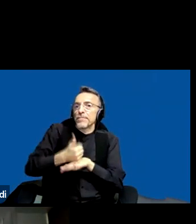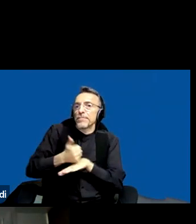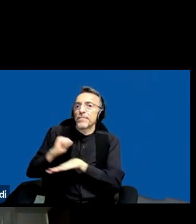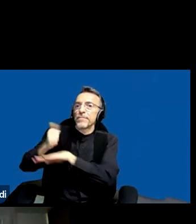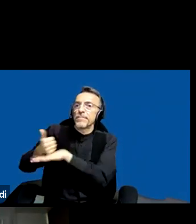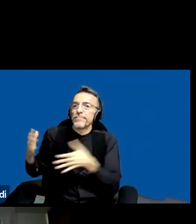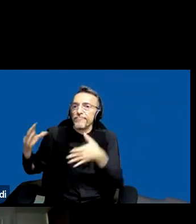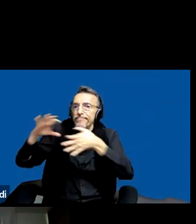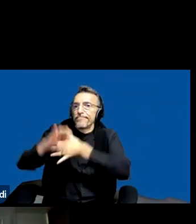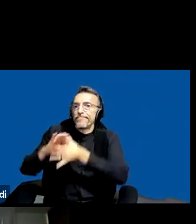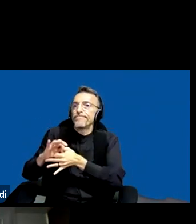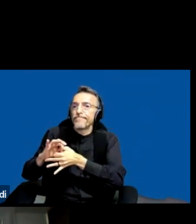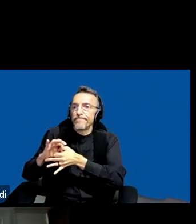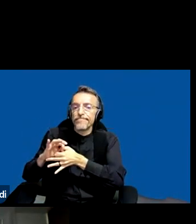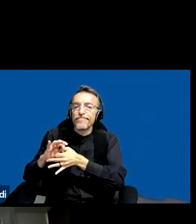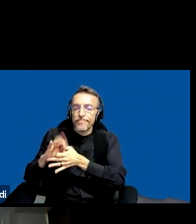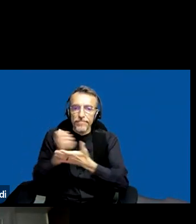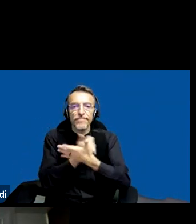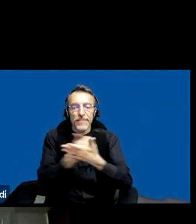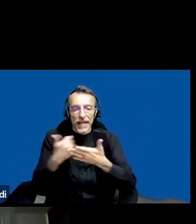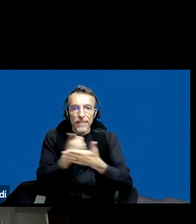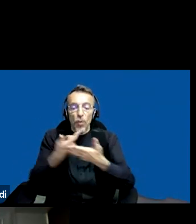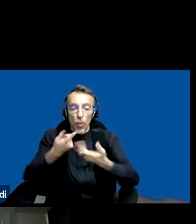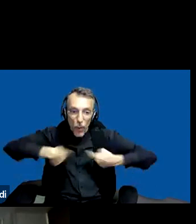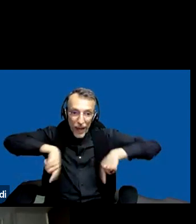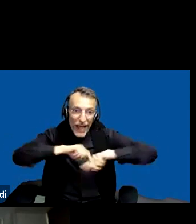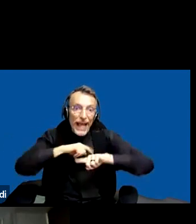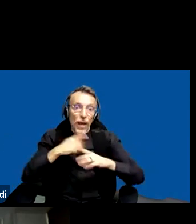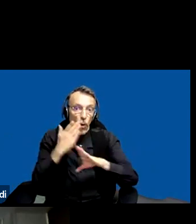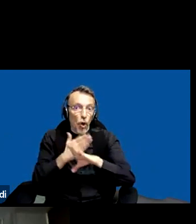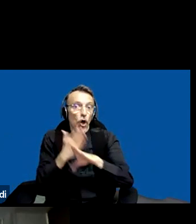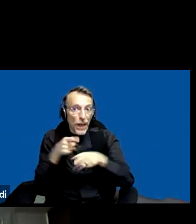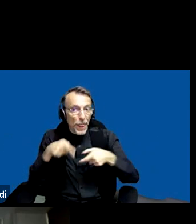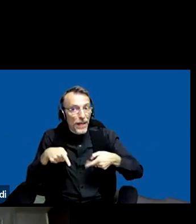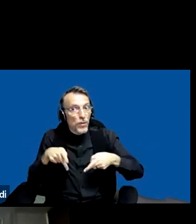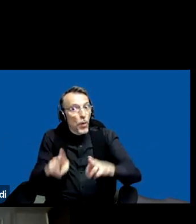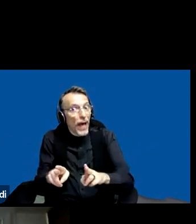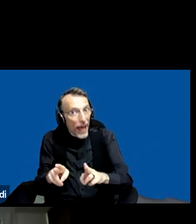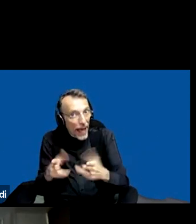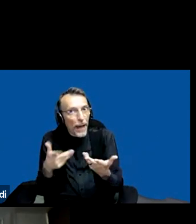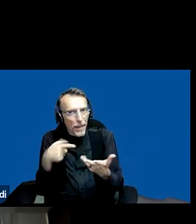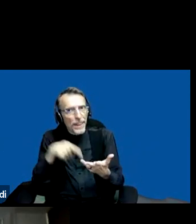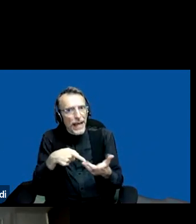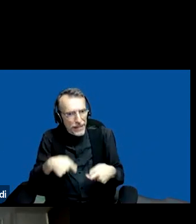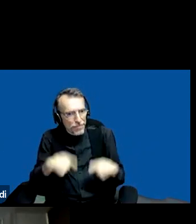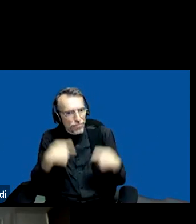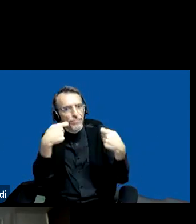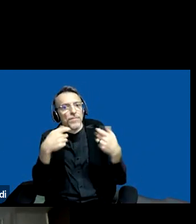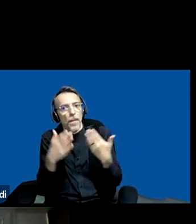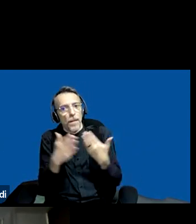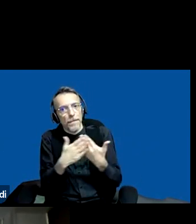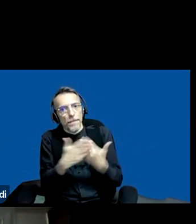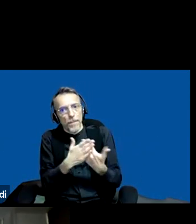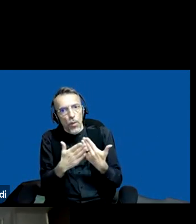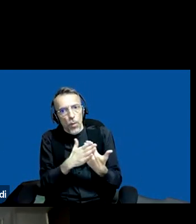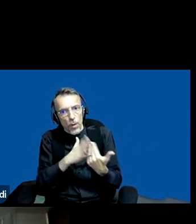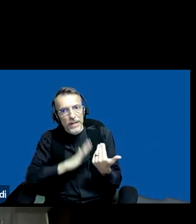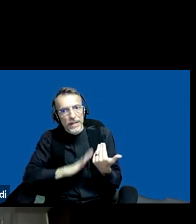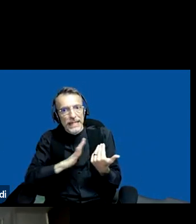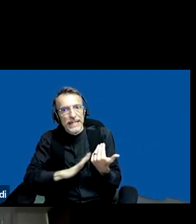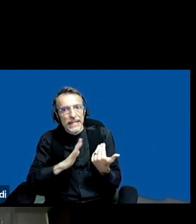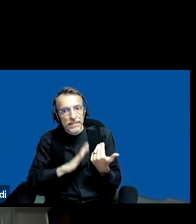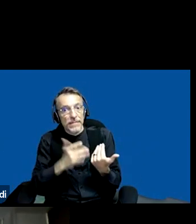Thankfully, most of us typically work in this way anyway, but this does raise interesting and sometimes